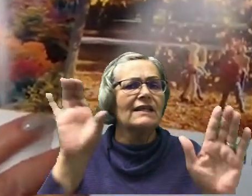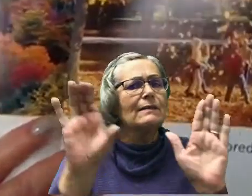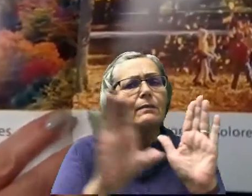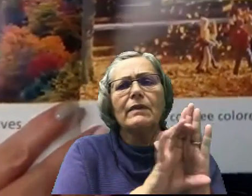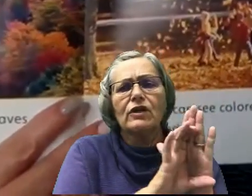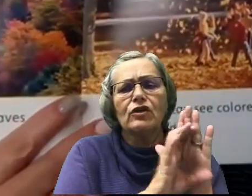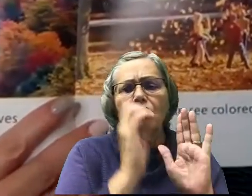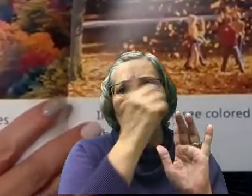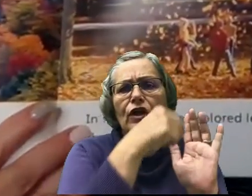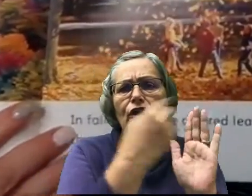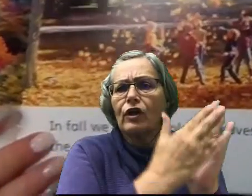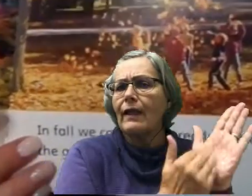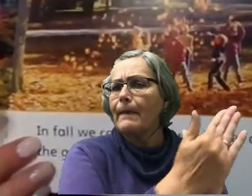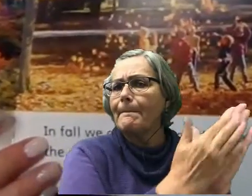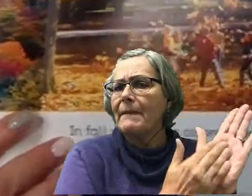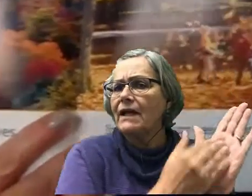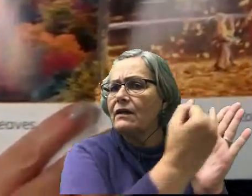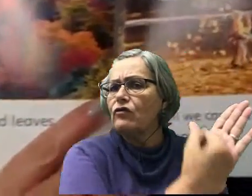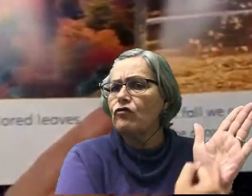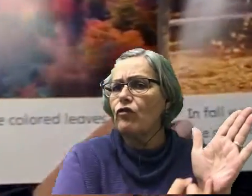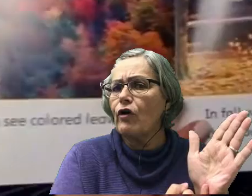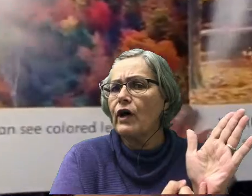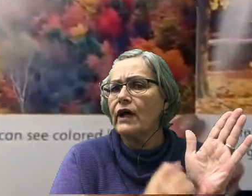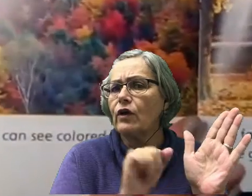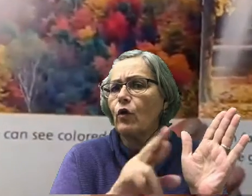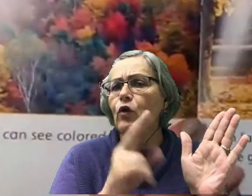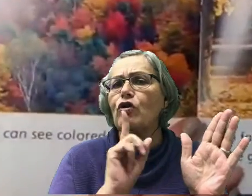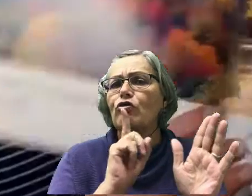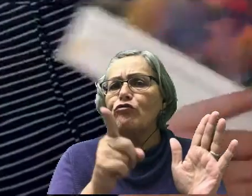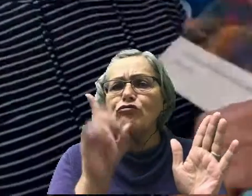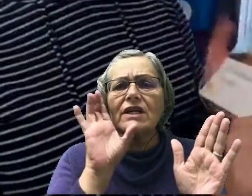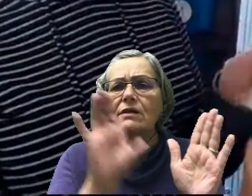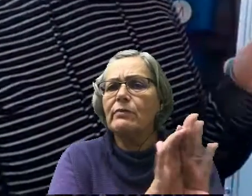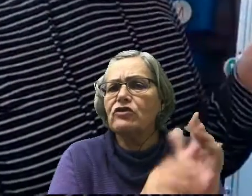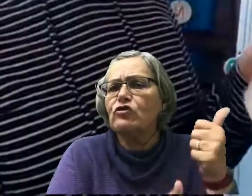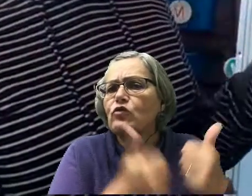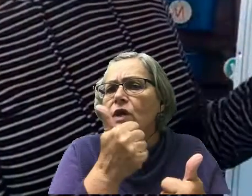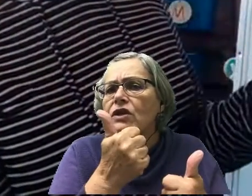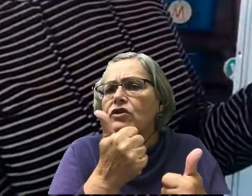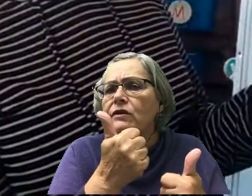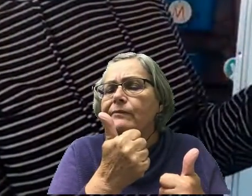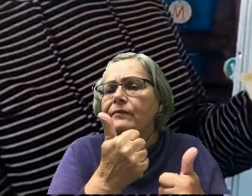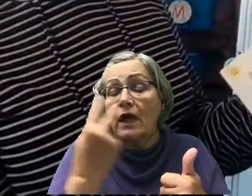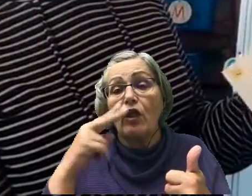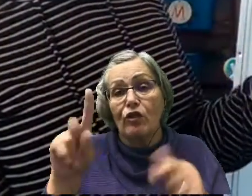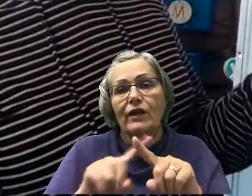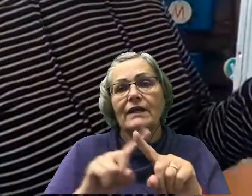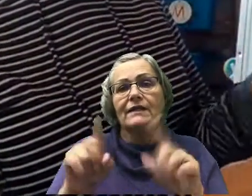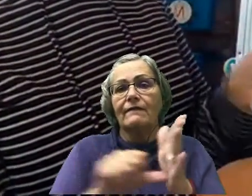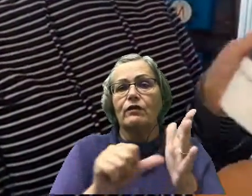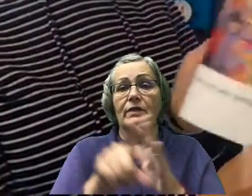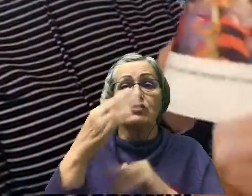pictures look like they're painted or drawings, or do they look real? Let's look at another page and see if we can